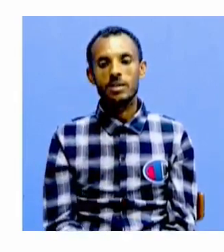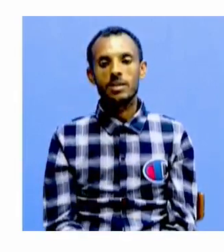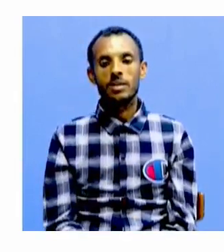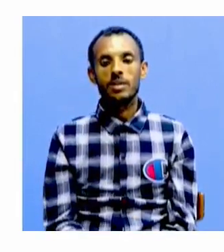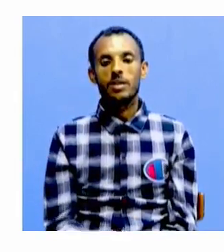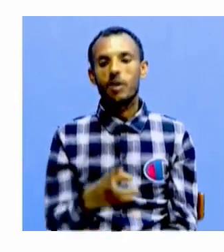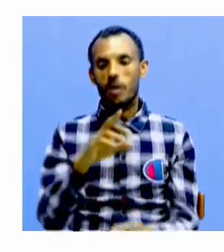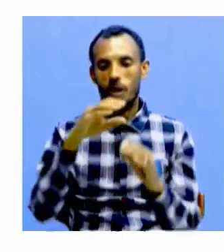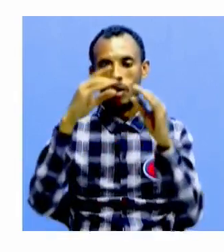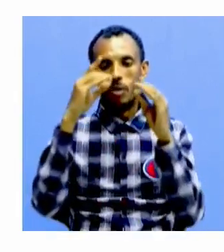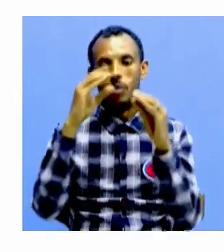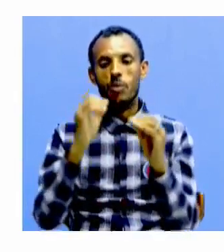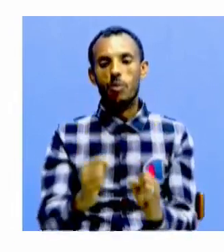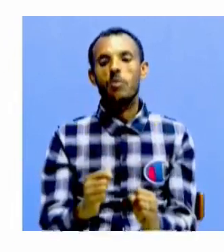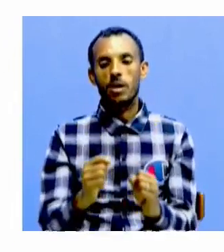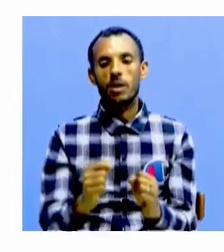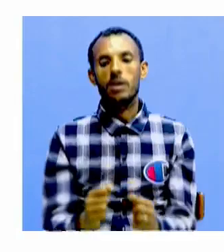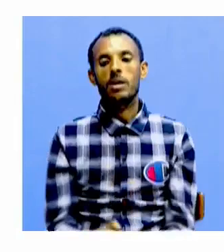could,